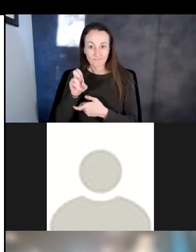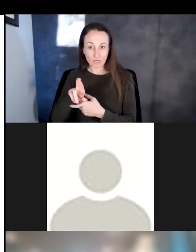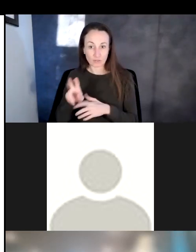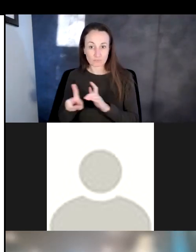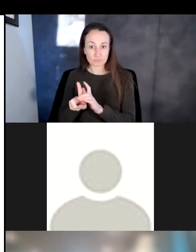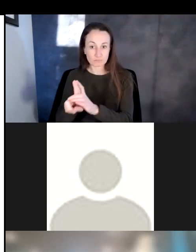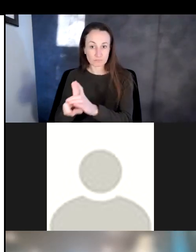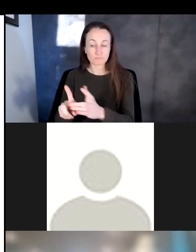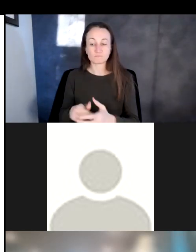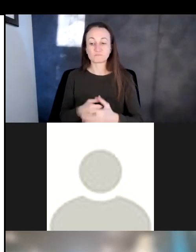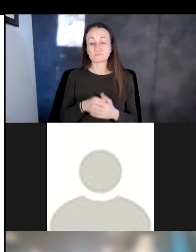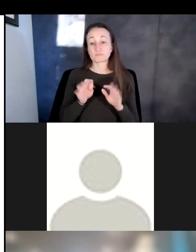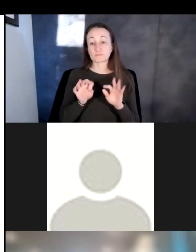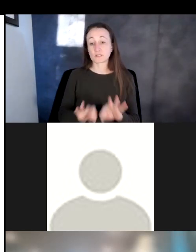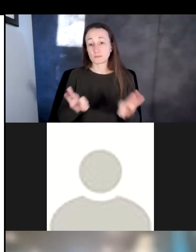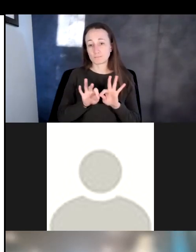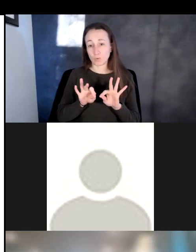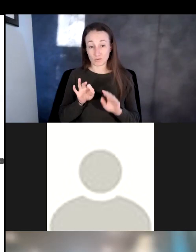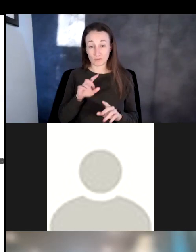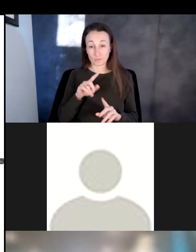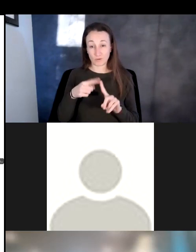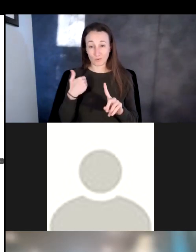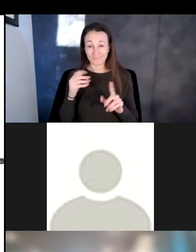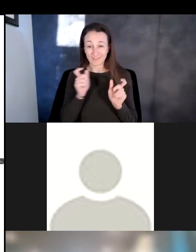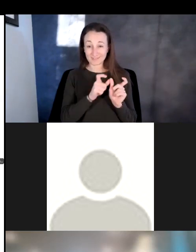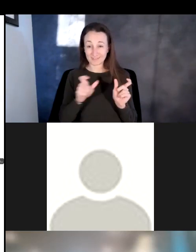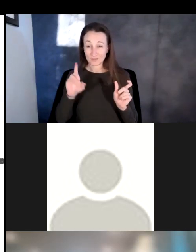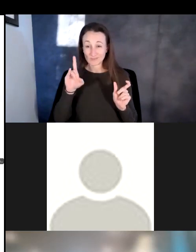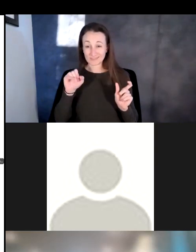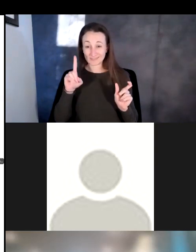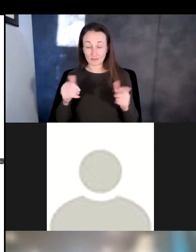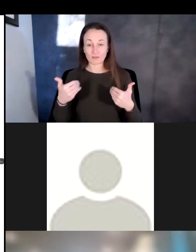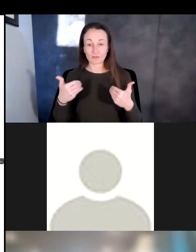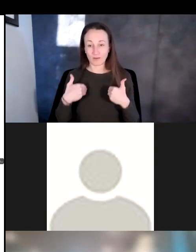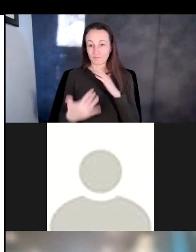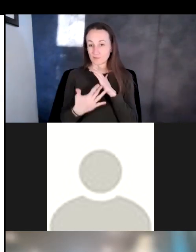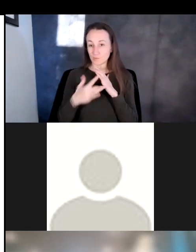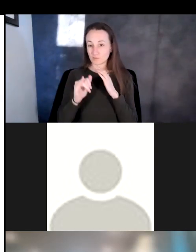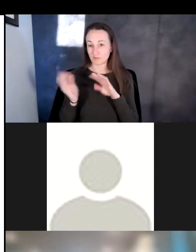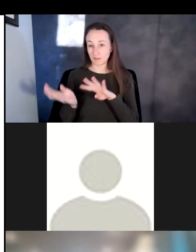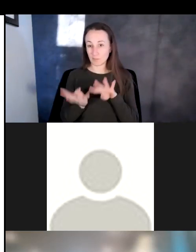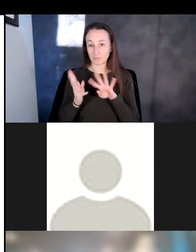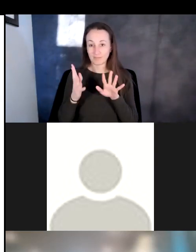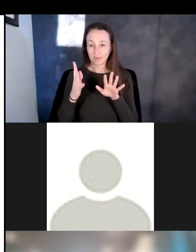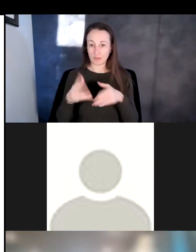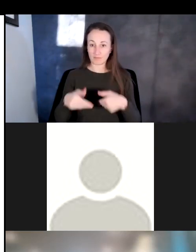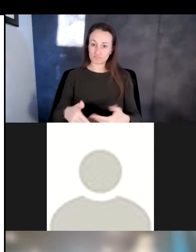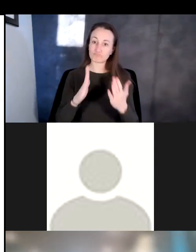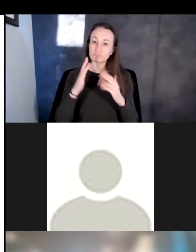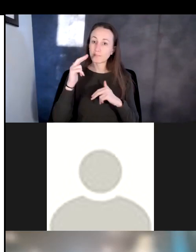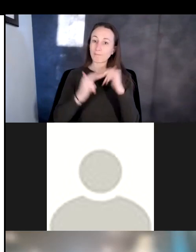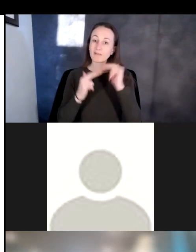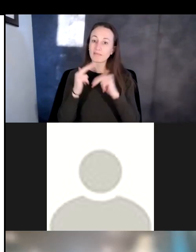important thing that you can do is once you have this sequencing data is that there are also tools in this pipeline that let you build these maps,